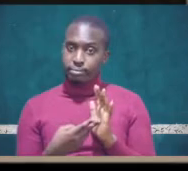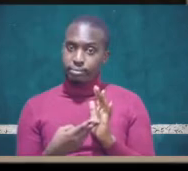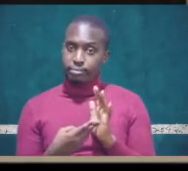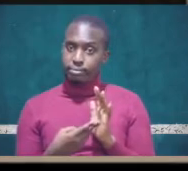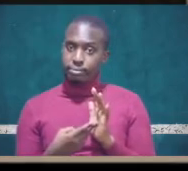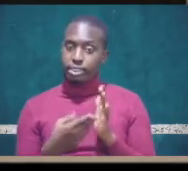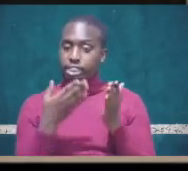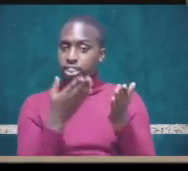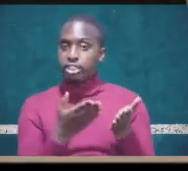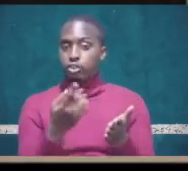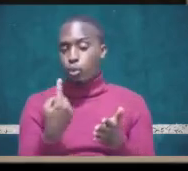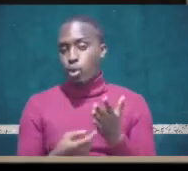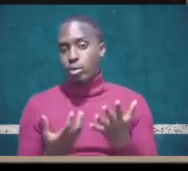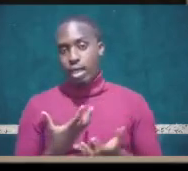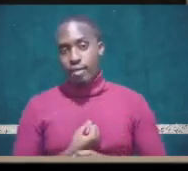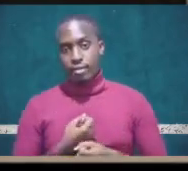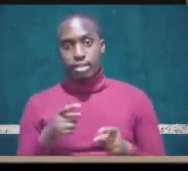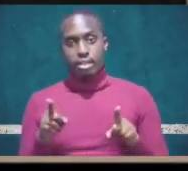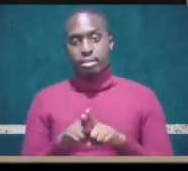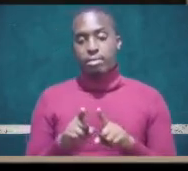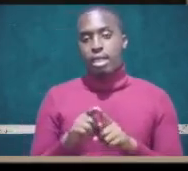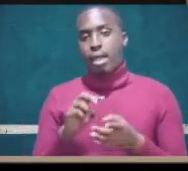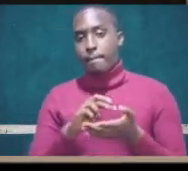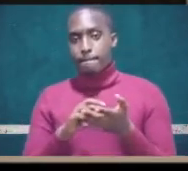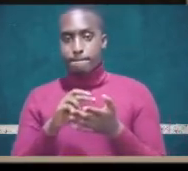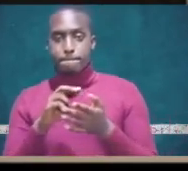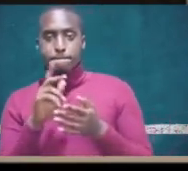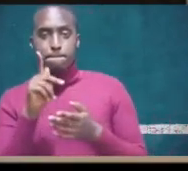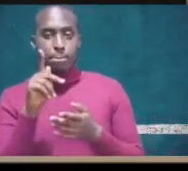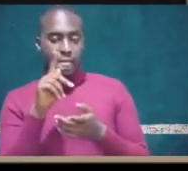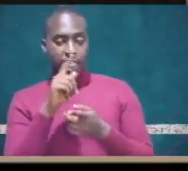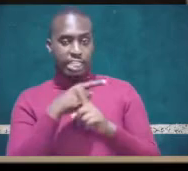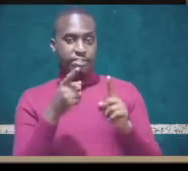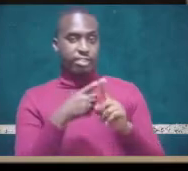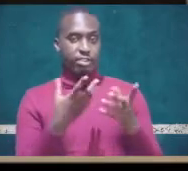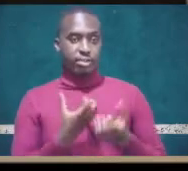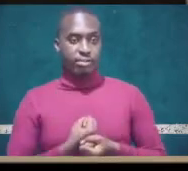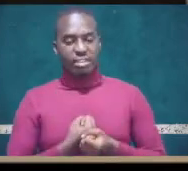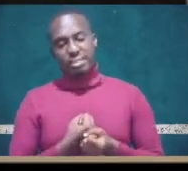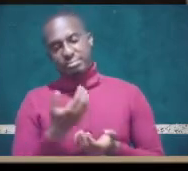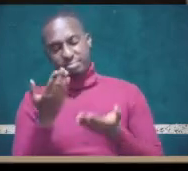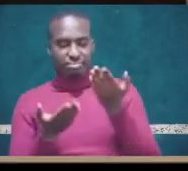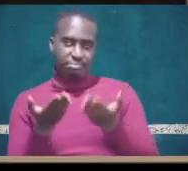so this is what we have said as the potential difference is approximately